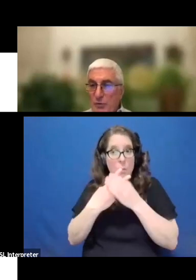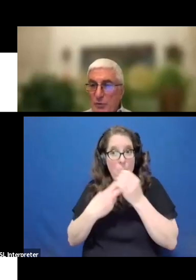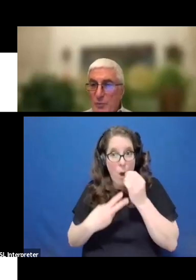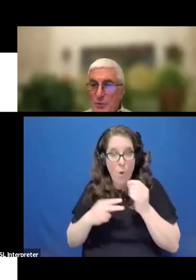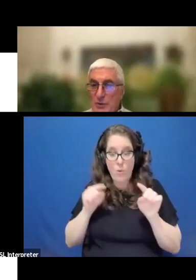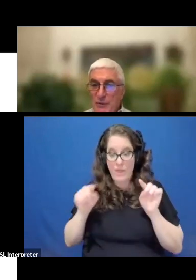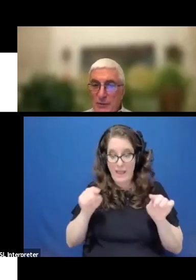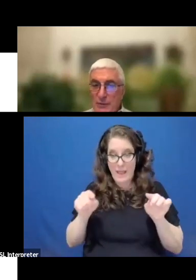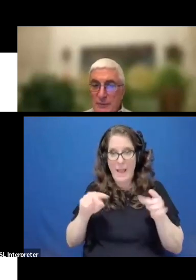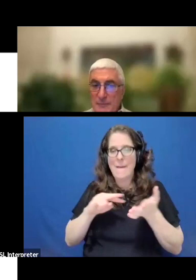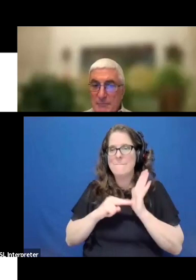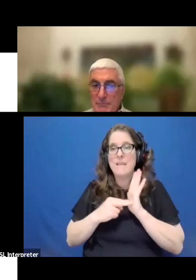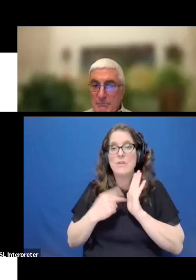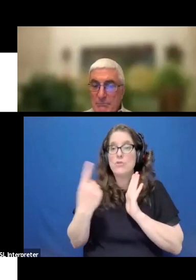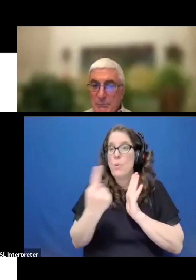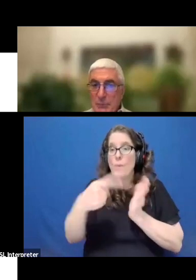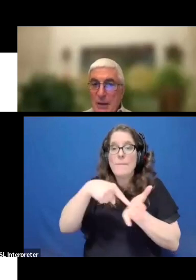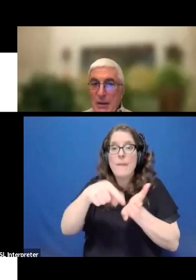for prescriptions.